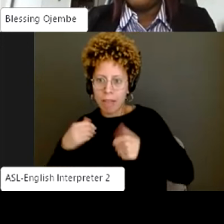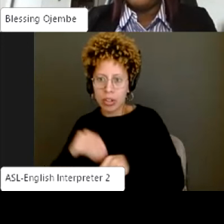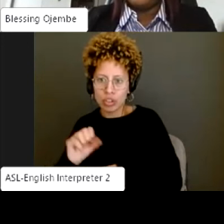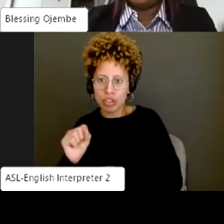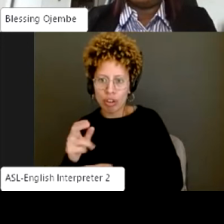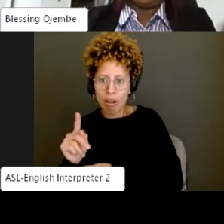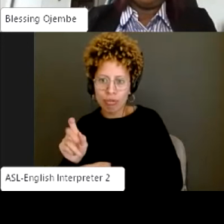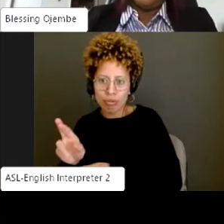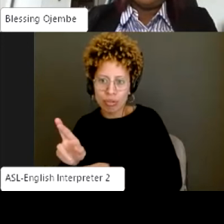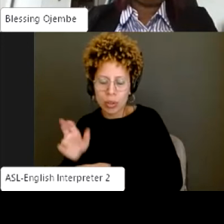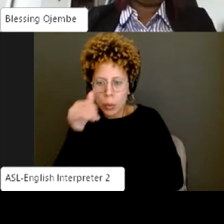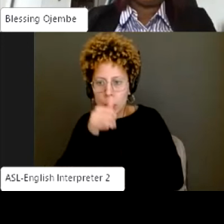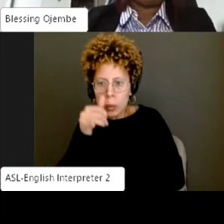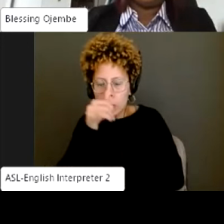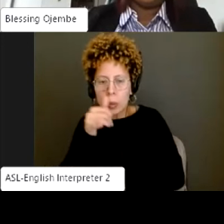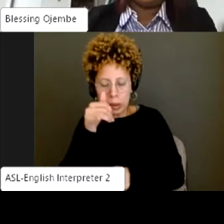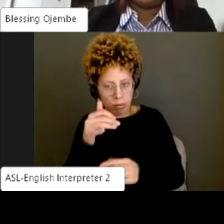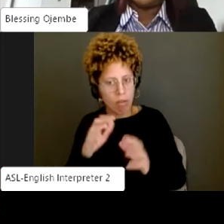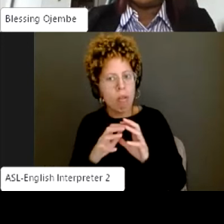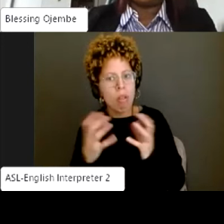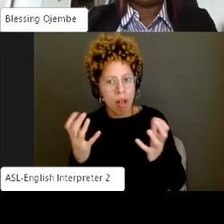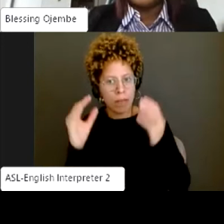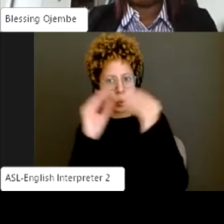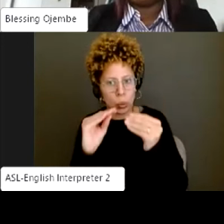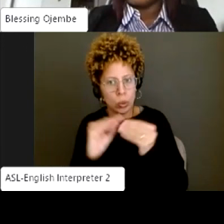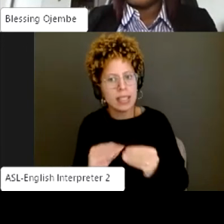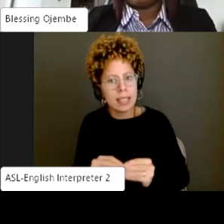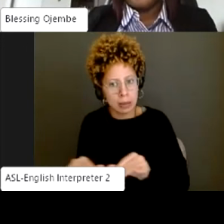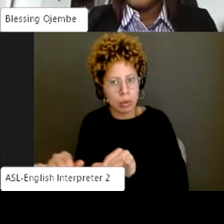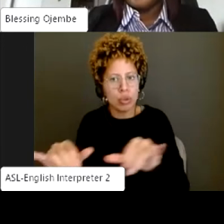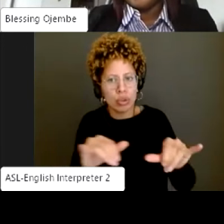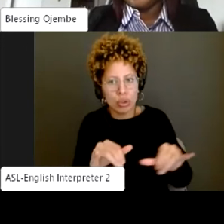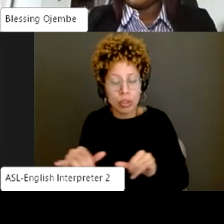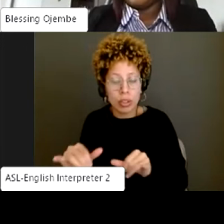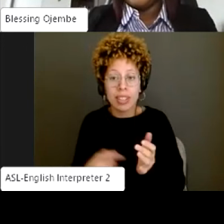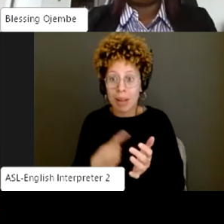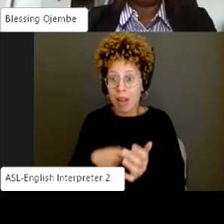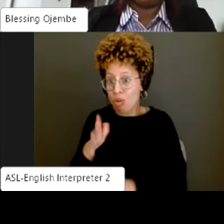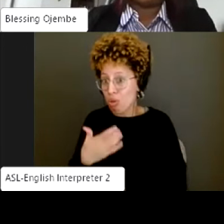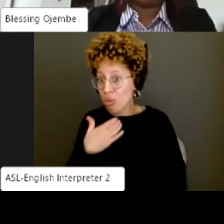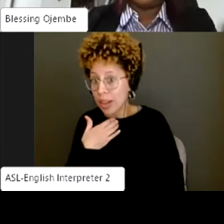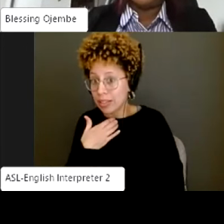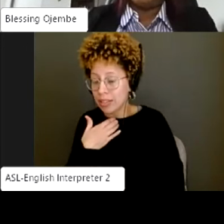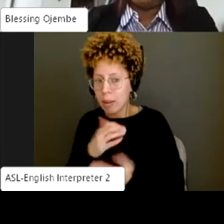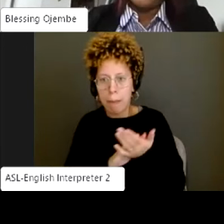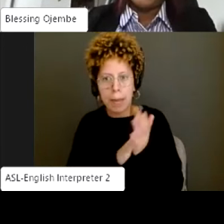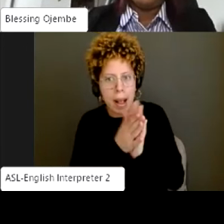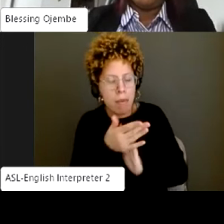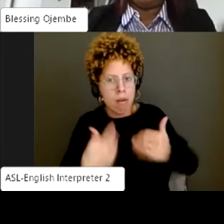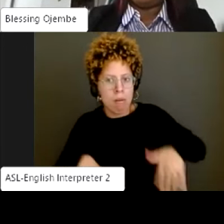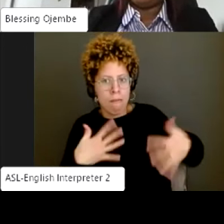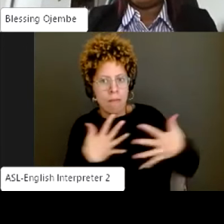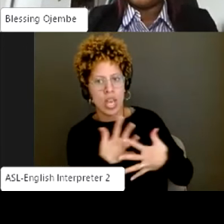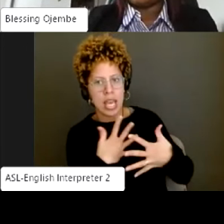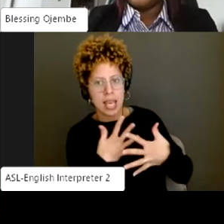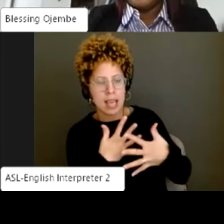a whole lot of them. And so what you also see is sometimes when they are threatened like this, they become extremely afraid of